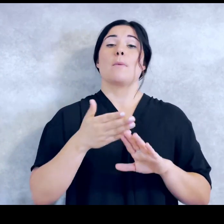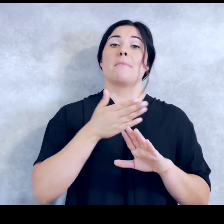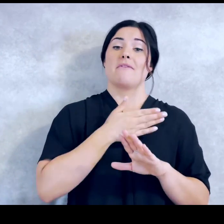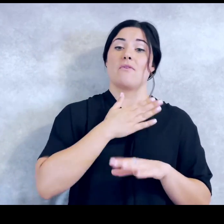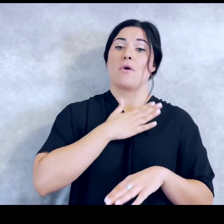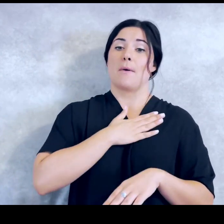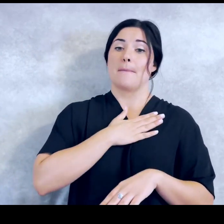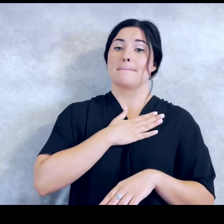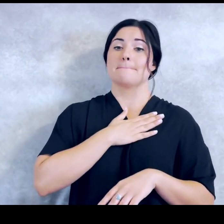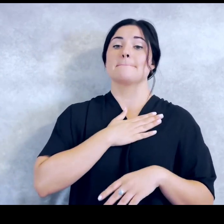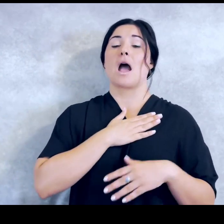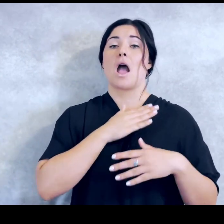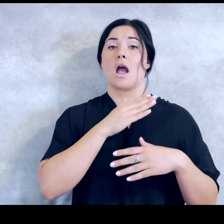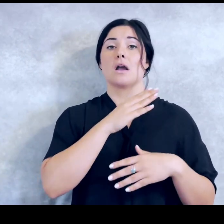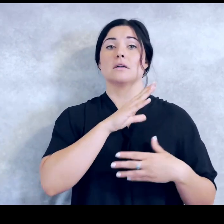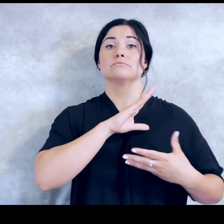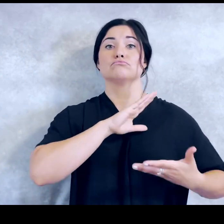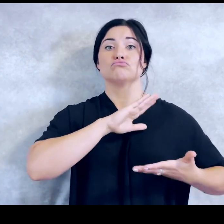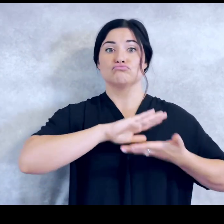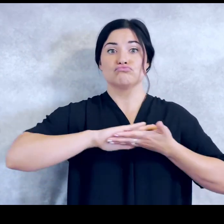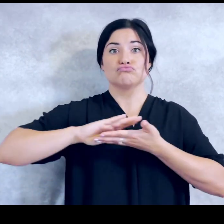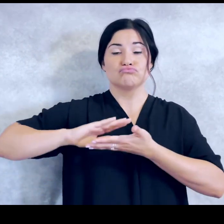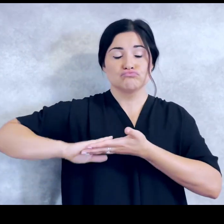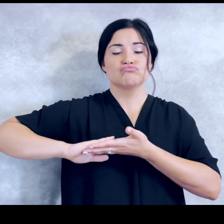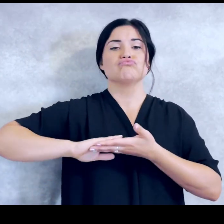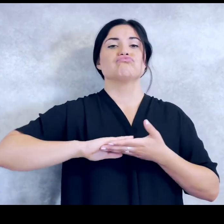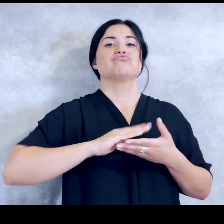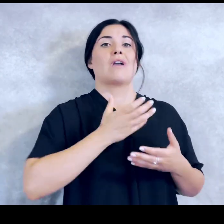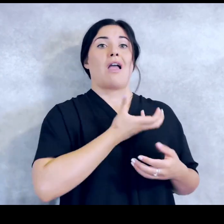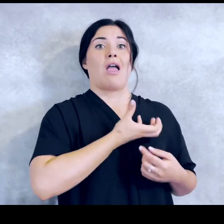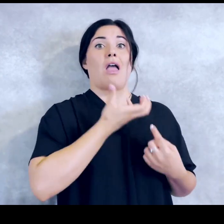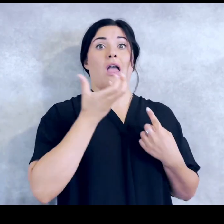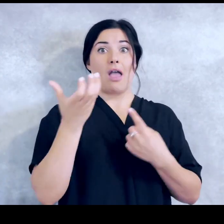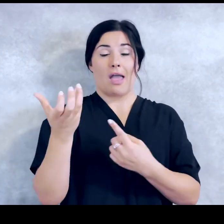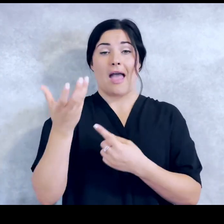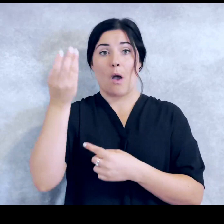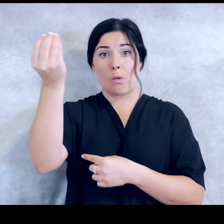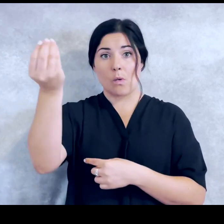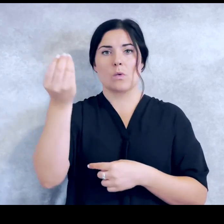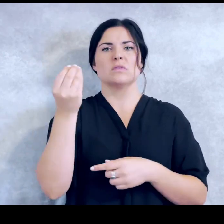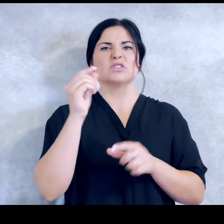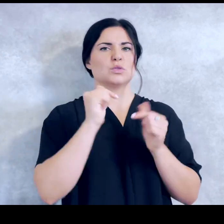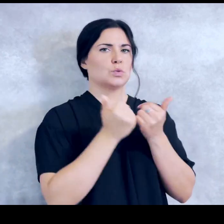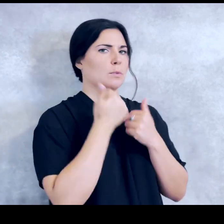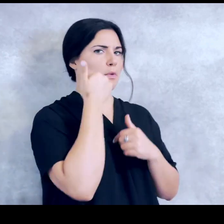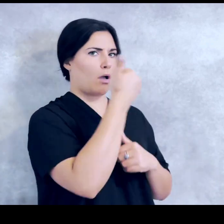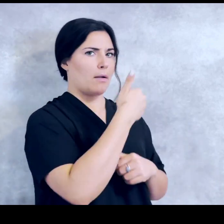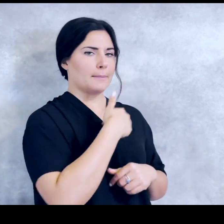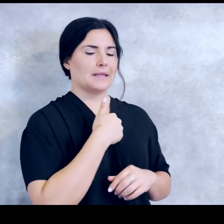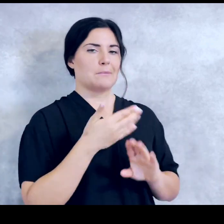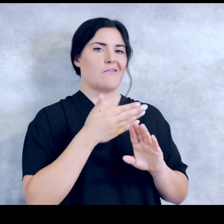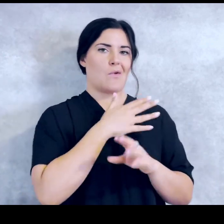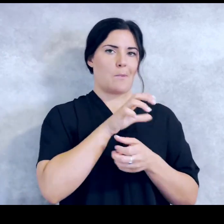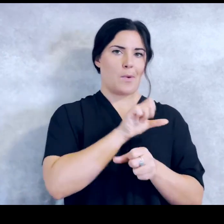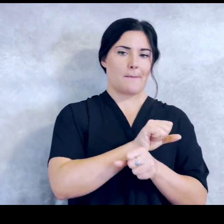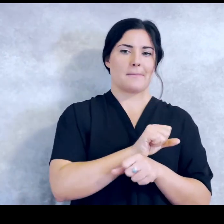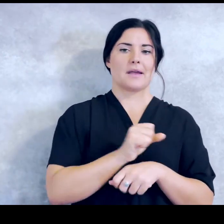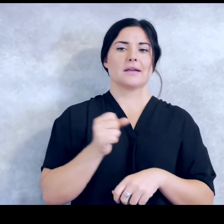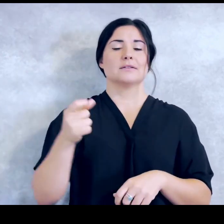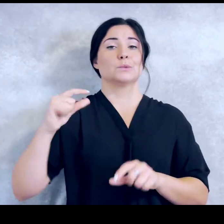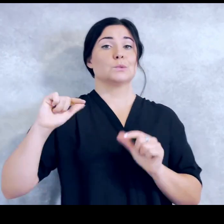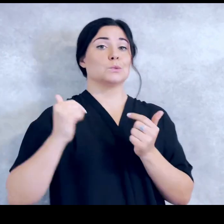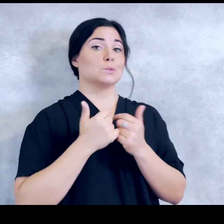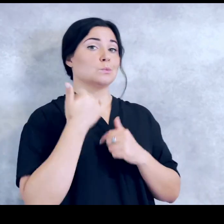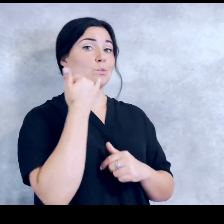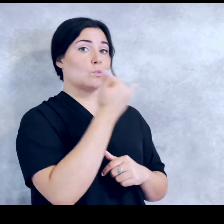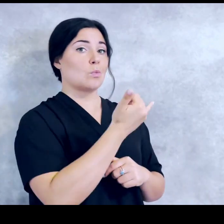before my biopsy appointment, my group called me. My husband was at work, but they kind of just called me